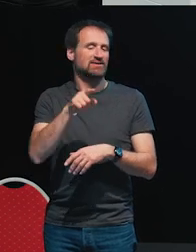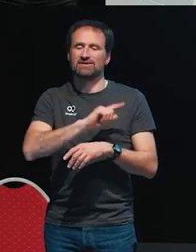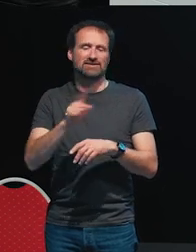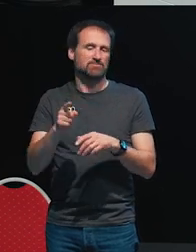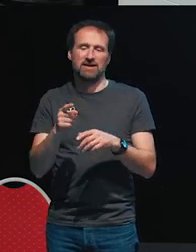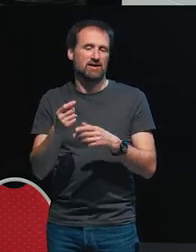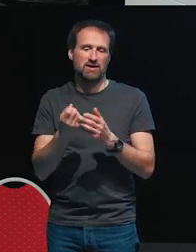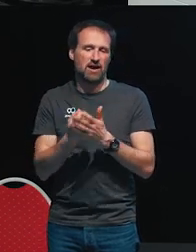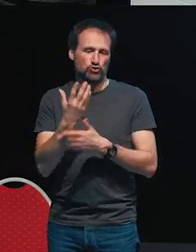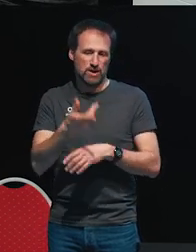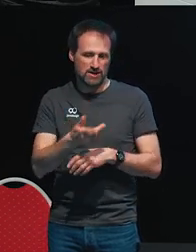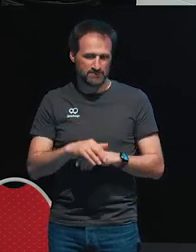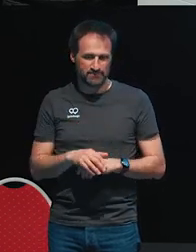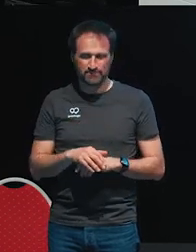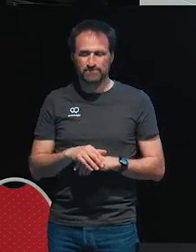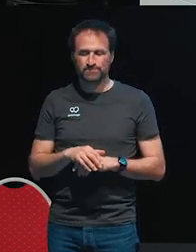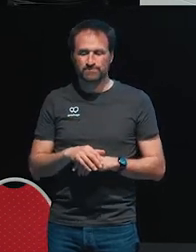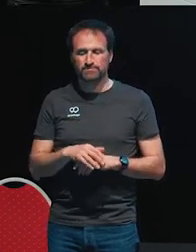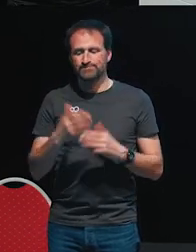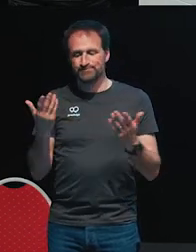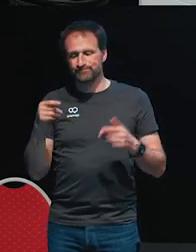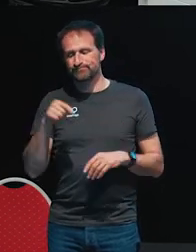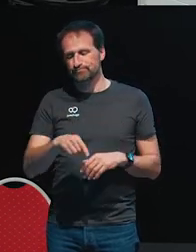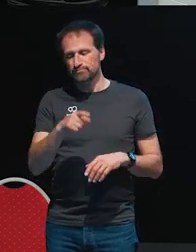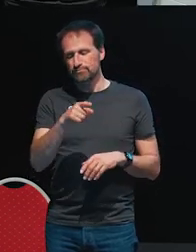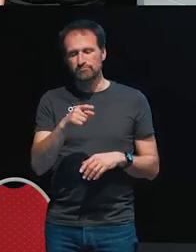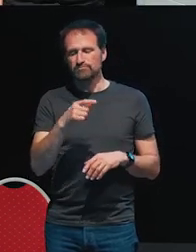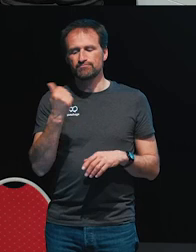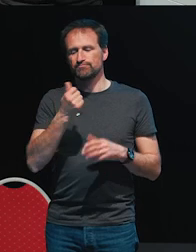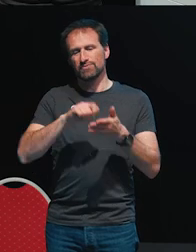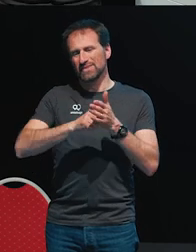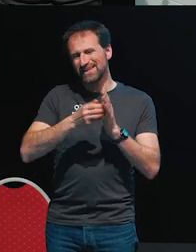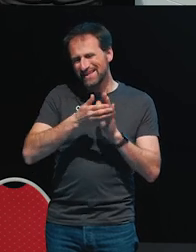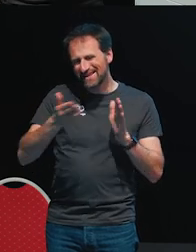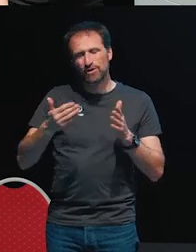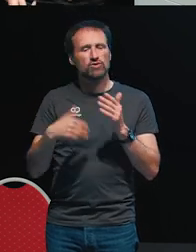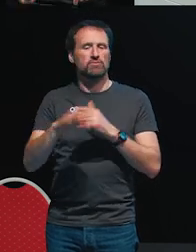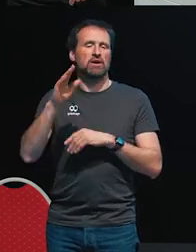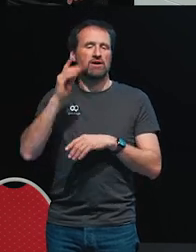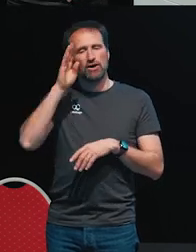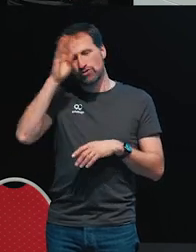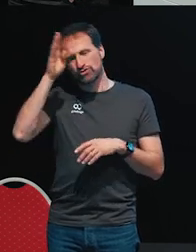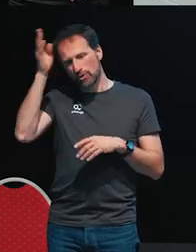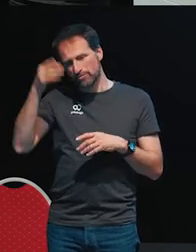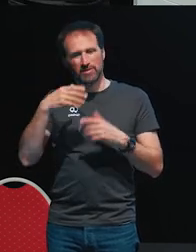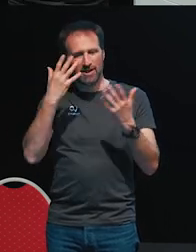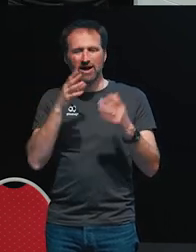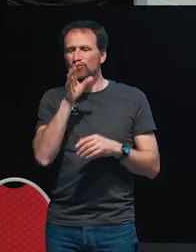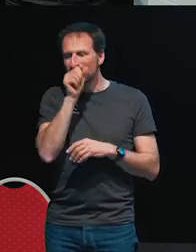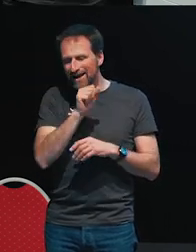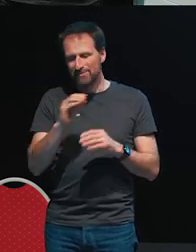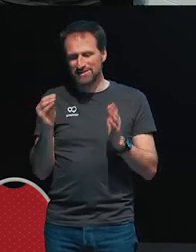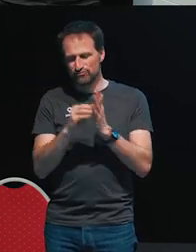Again, an example with your super secret key. It usually is something more random, which you should keep secret, of course. But these